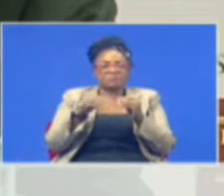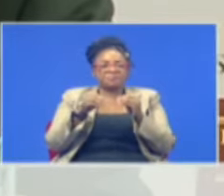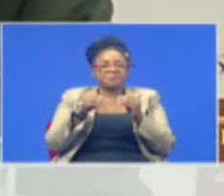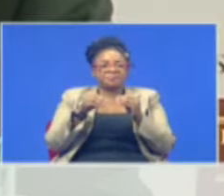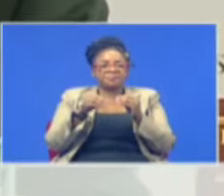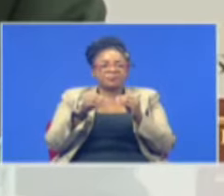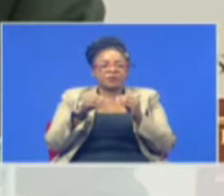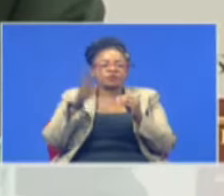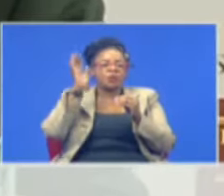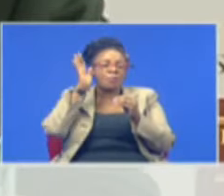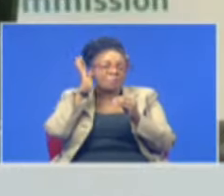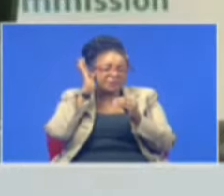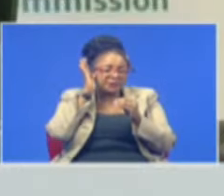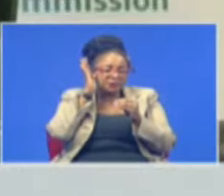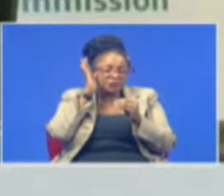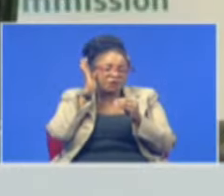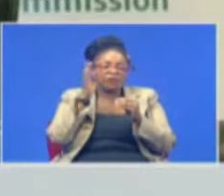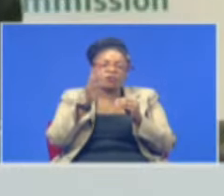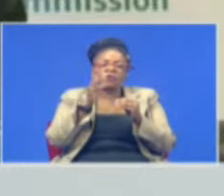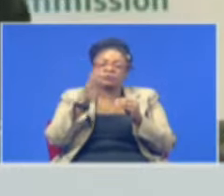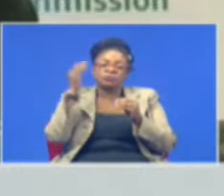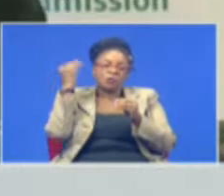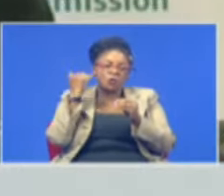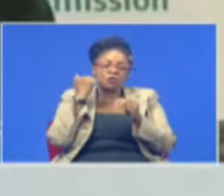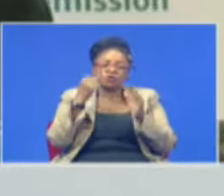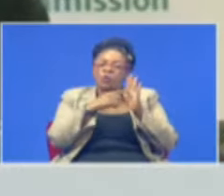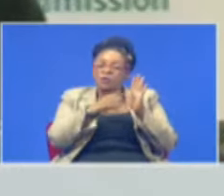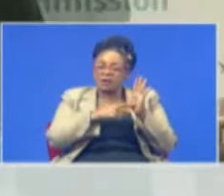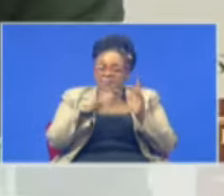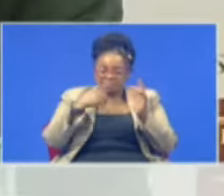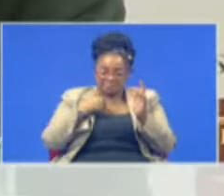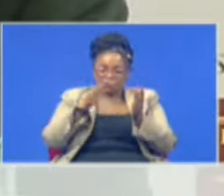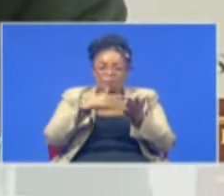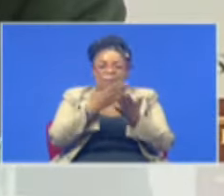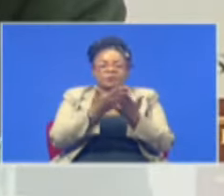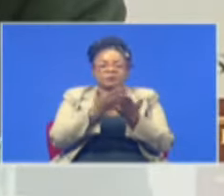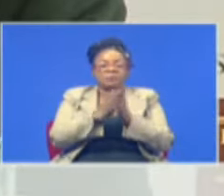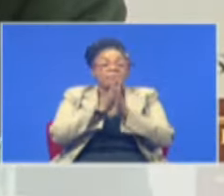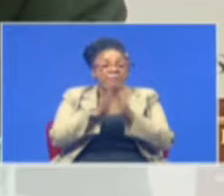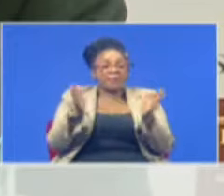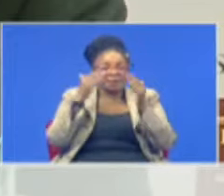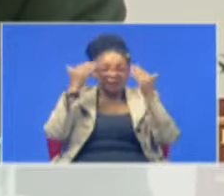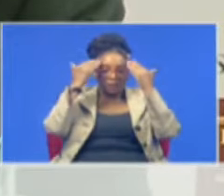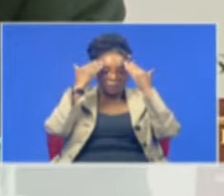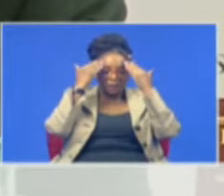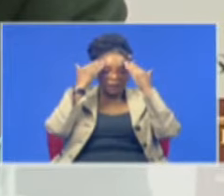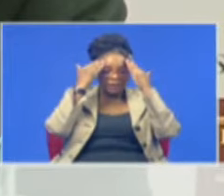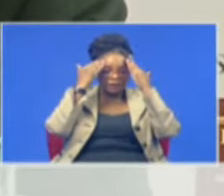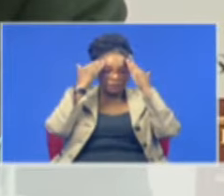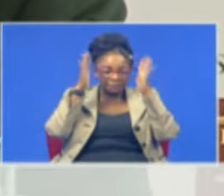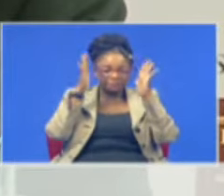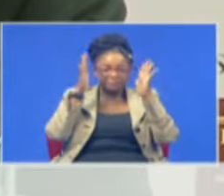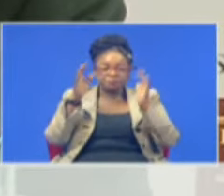of court orders, I would propose public awareness so that